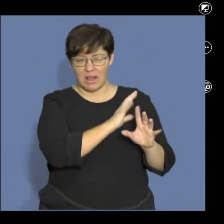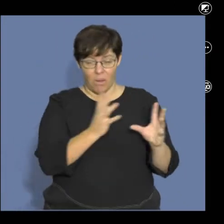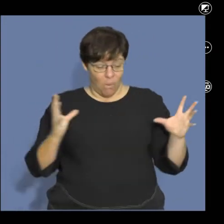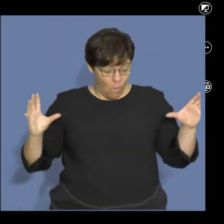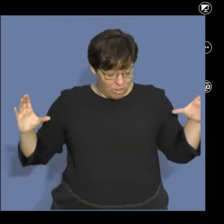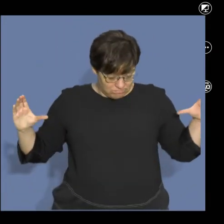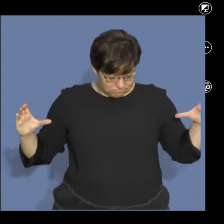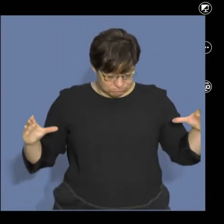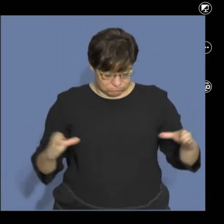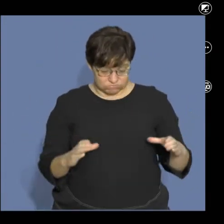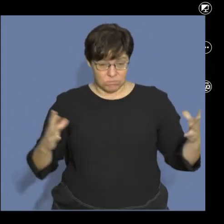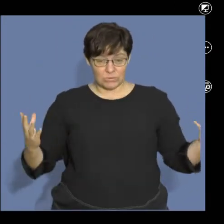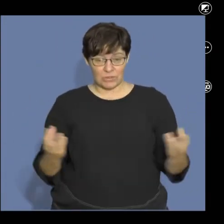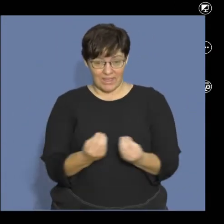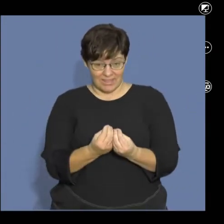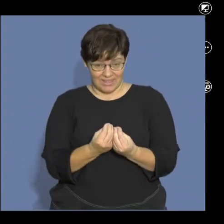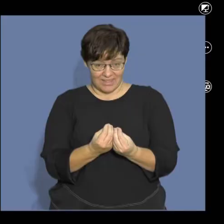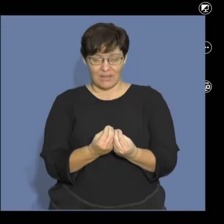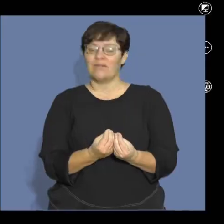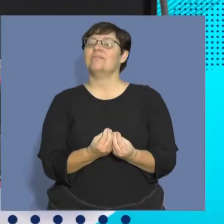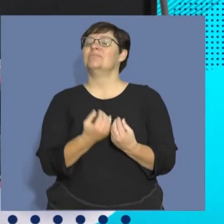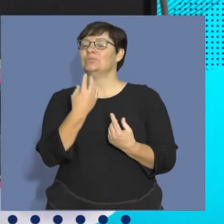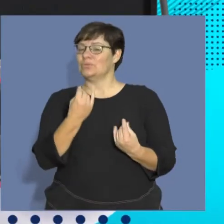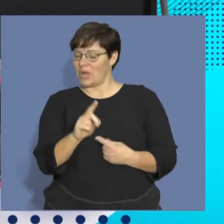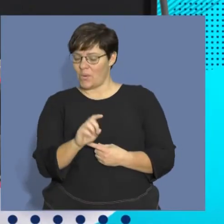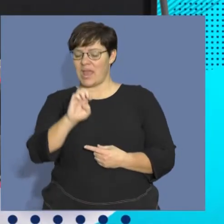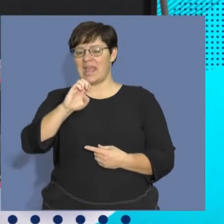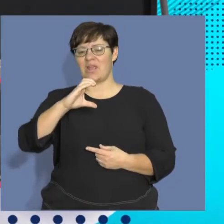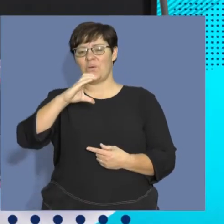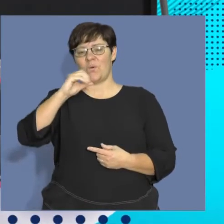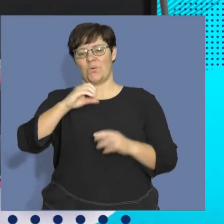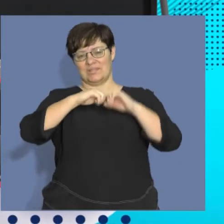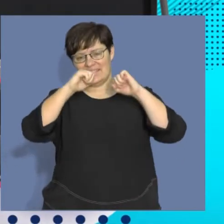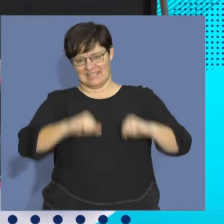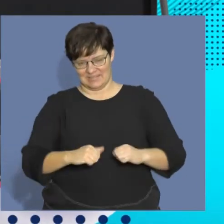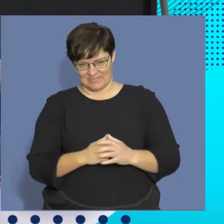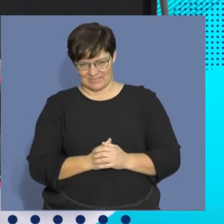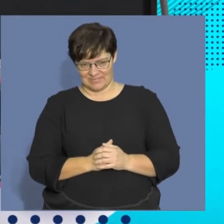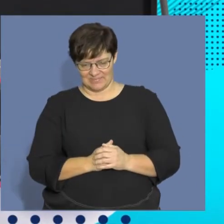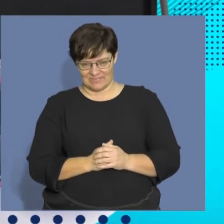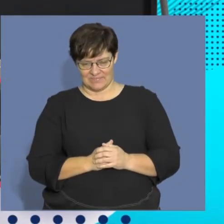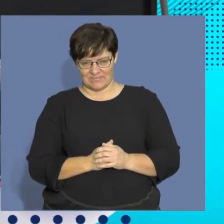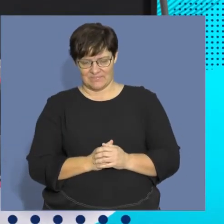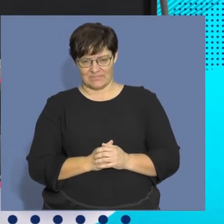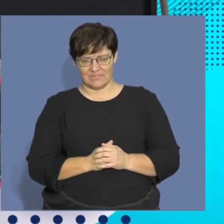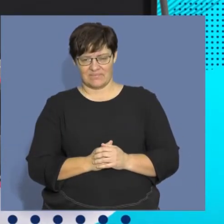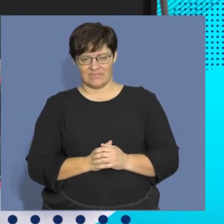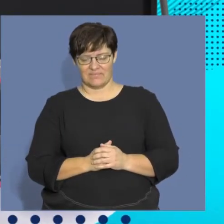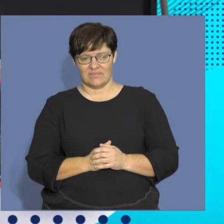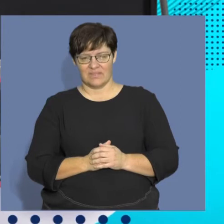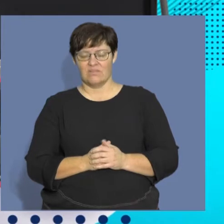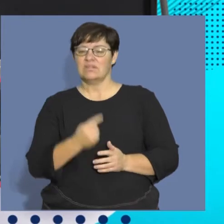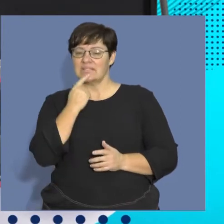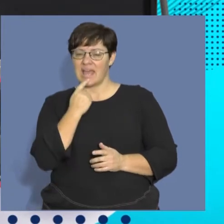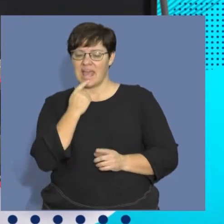in that particular area, we are now looking at an ecosystem. So when we